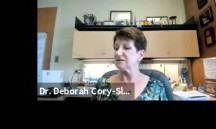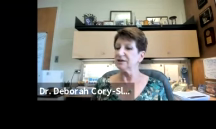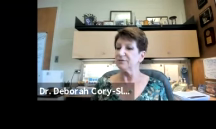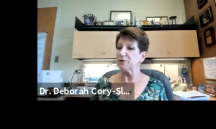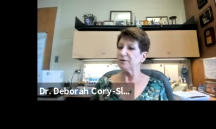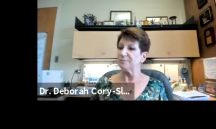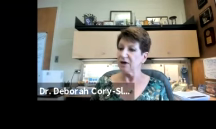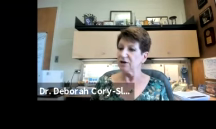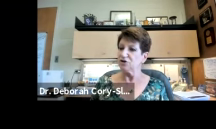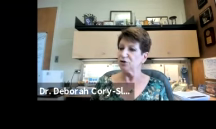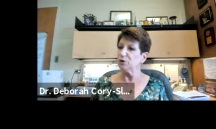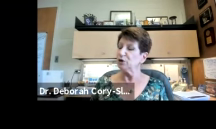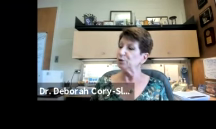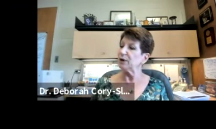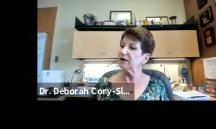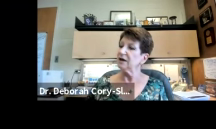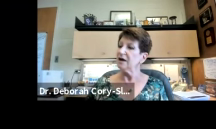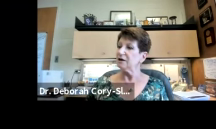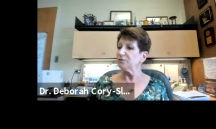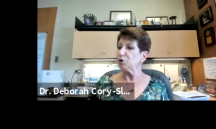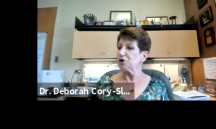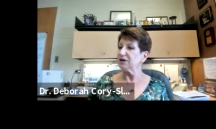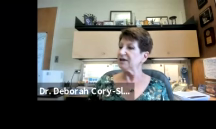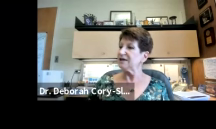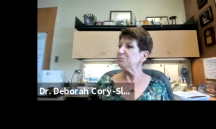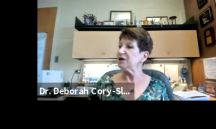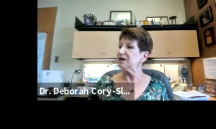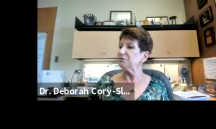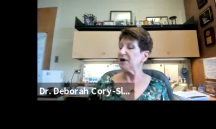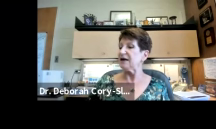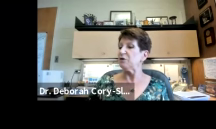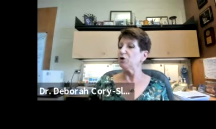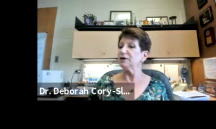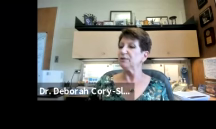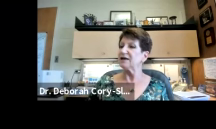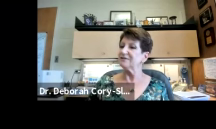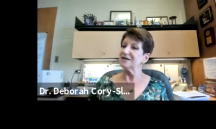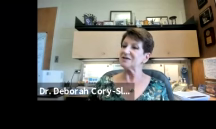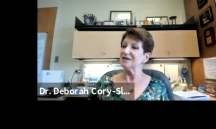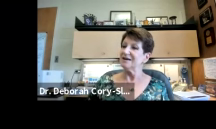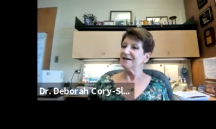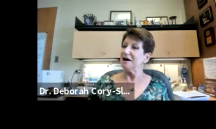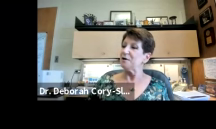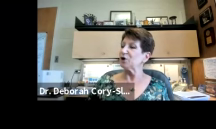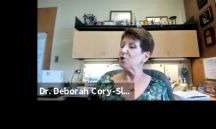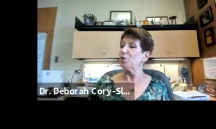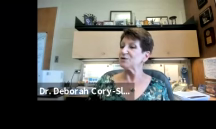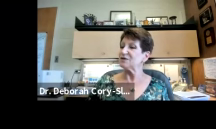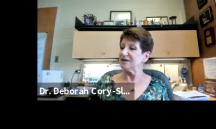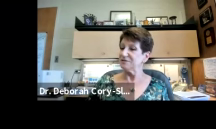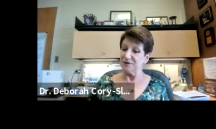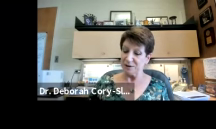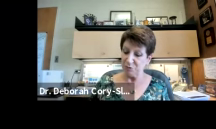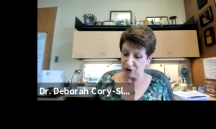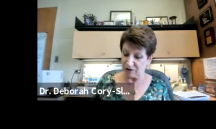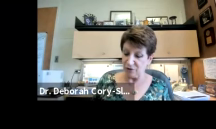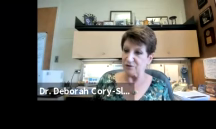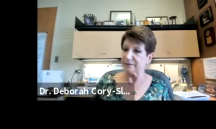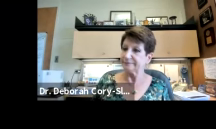and deliver them to you. And unfortunately, EPA right now only regulates the coarse and the